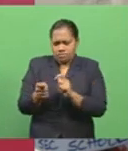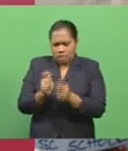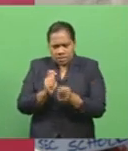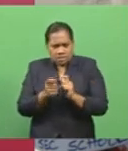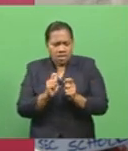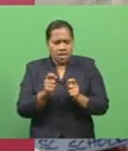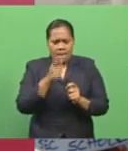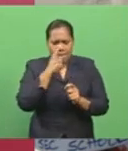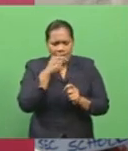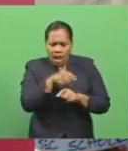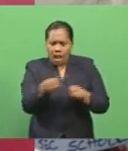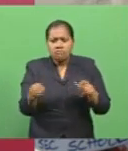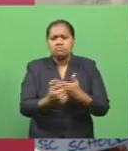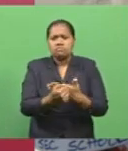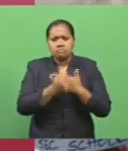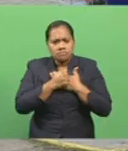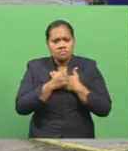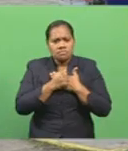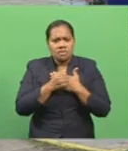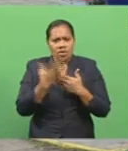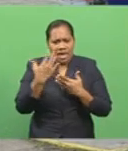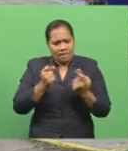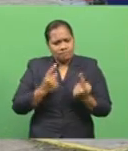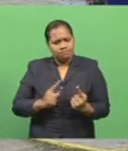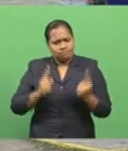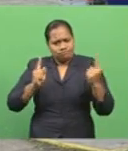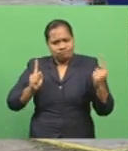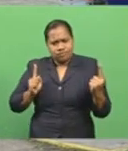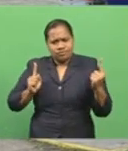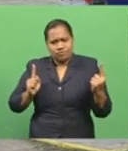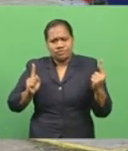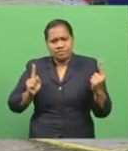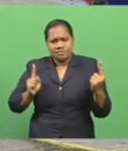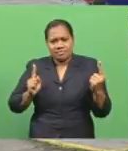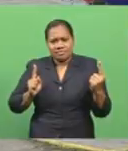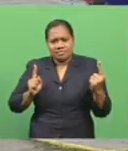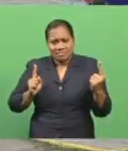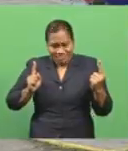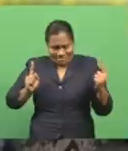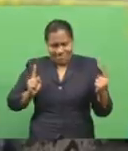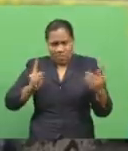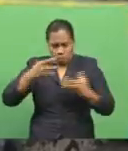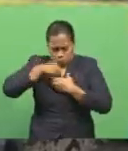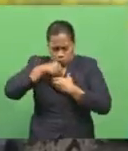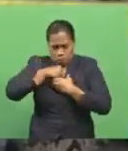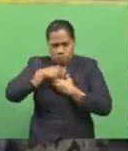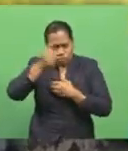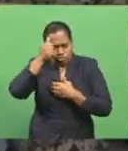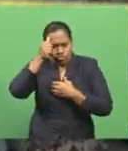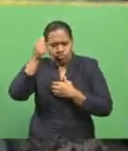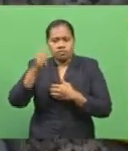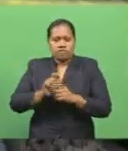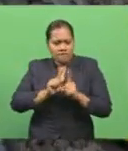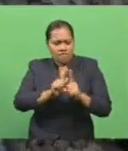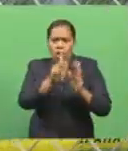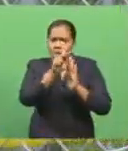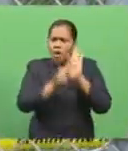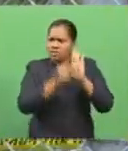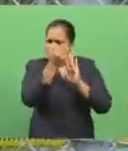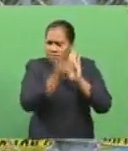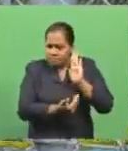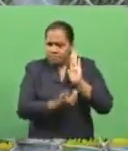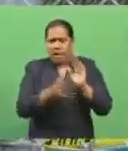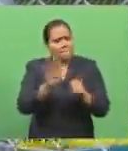are safe, that social distancing actually sinks in, people follow the policies, making sure that